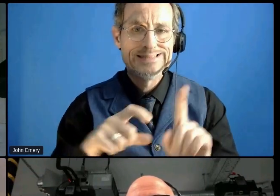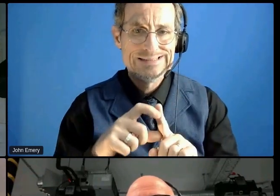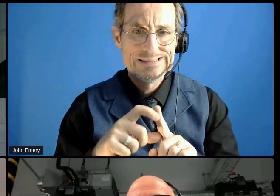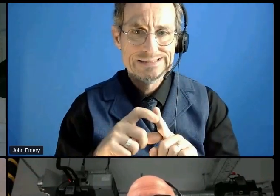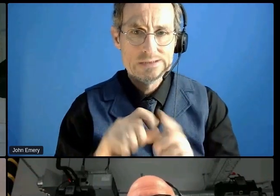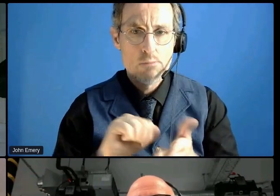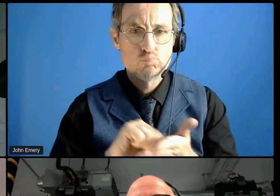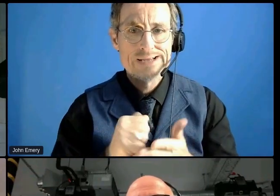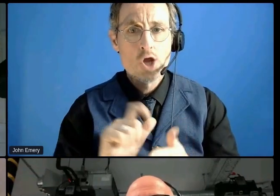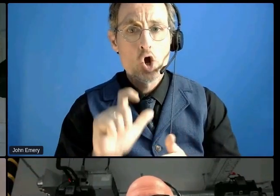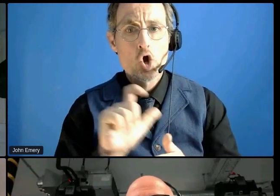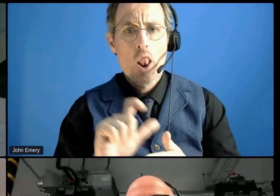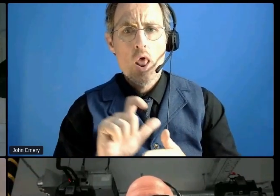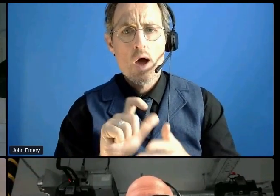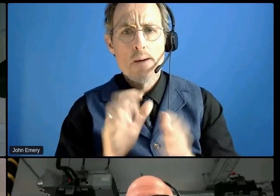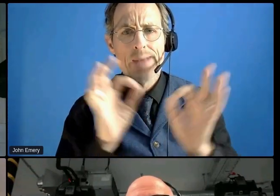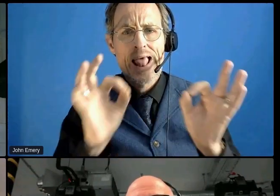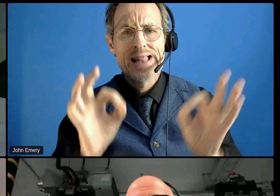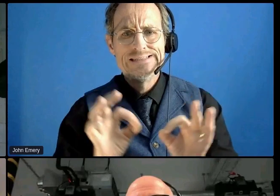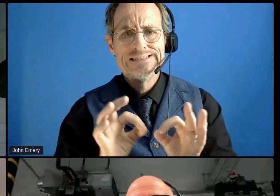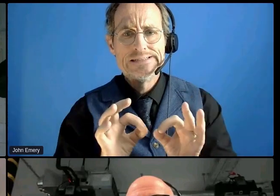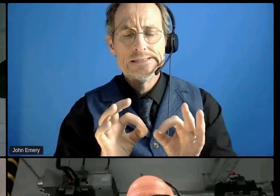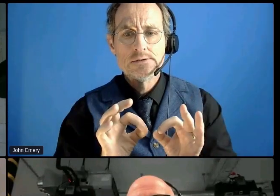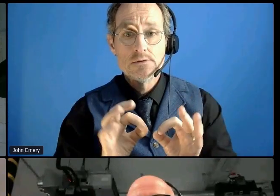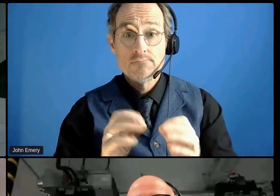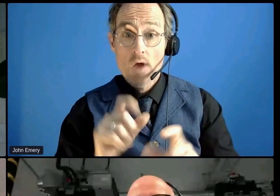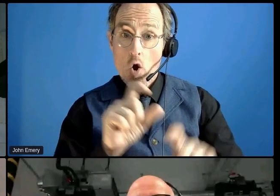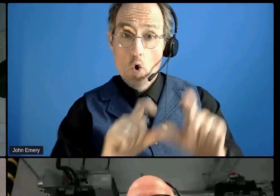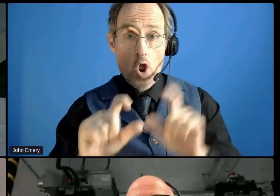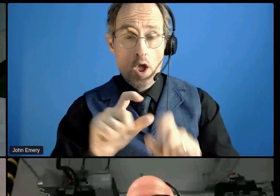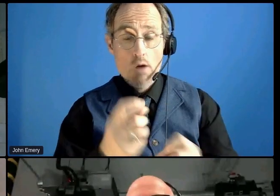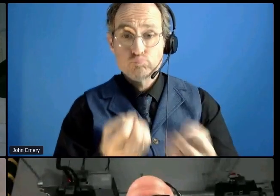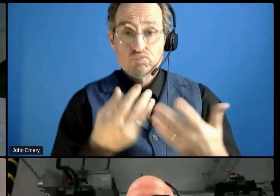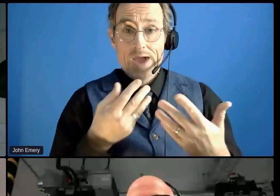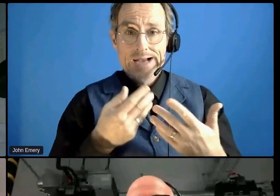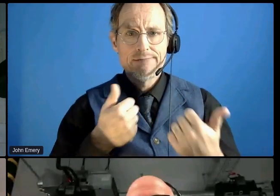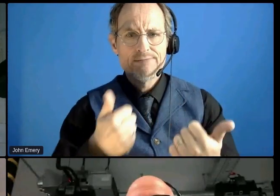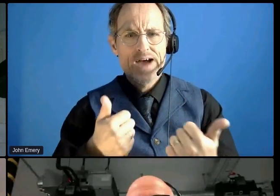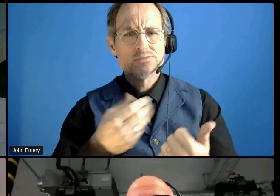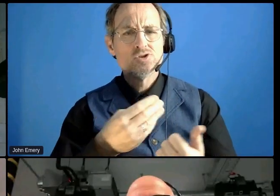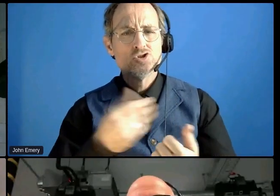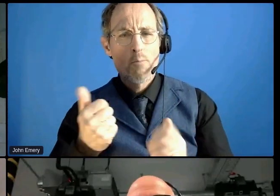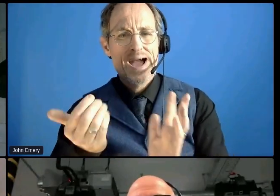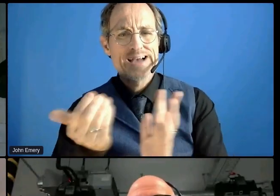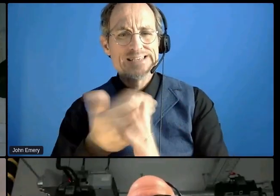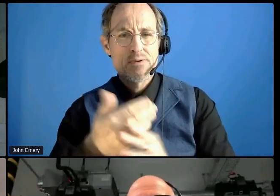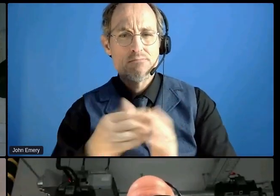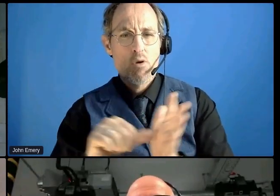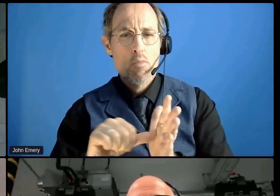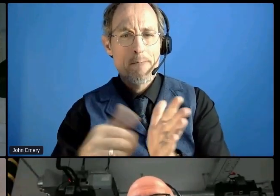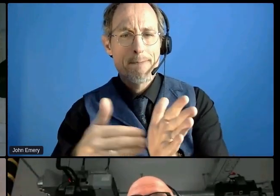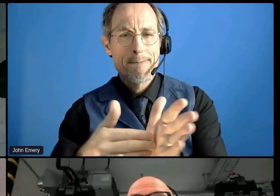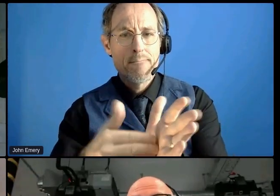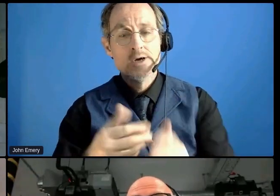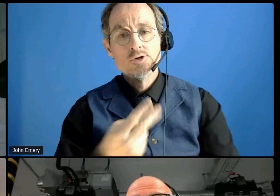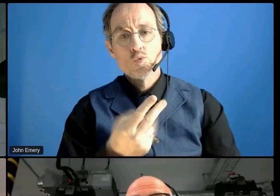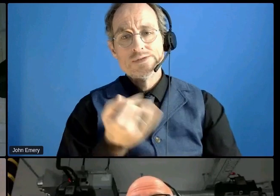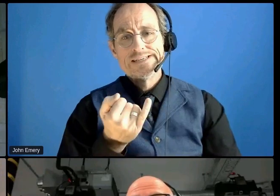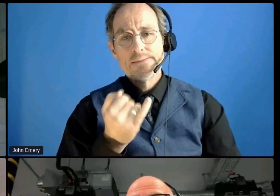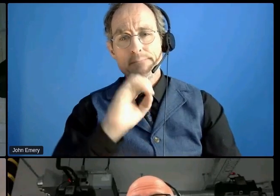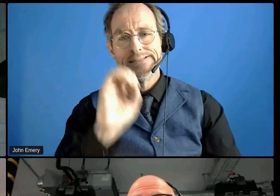travelers. So yeah, Mark, we've worked together for a few years now. So when we first started the accessibility journey, that was 3